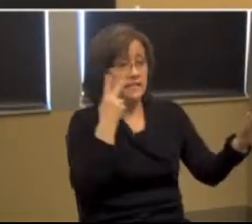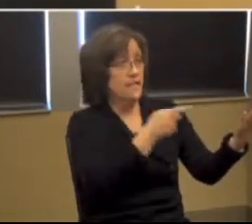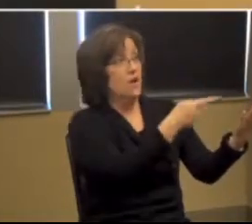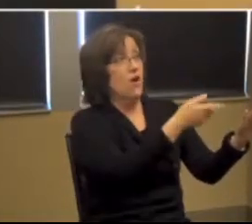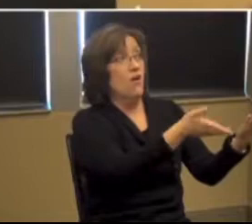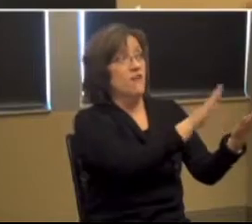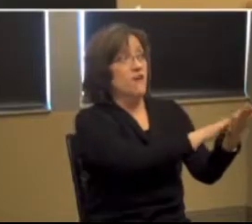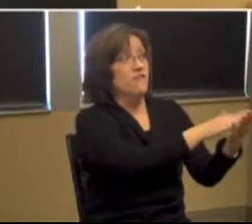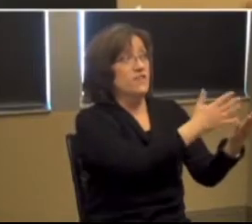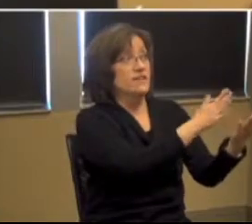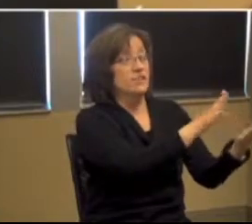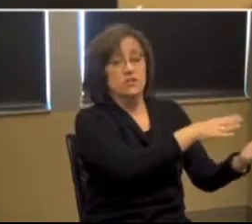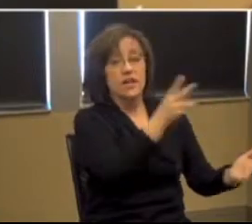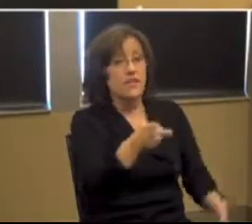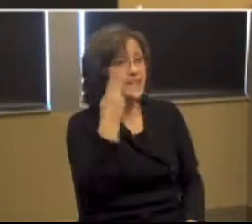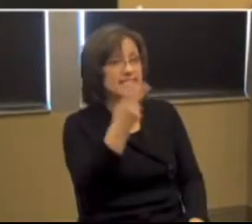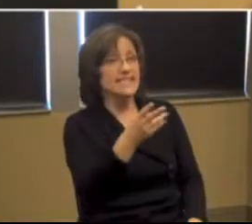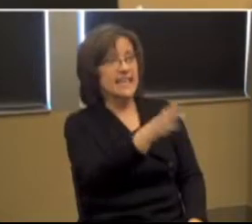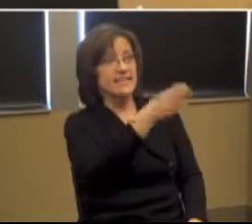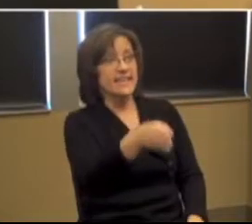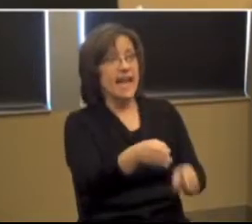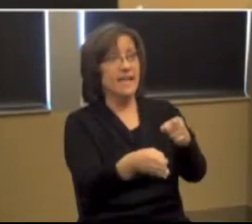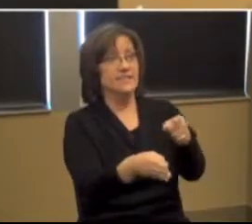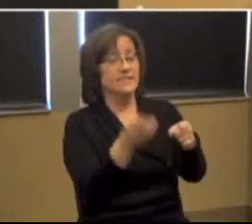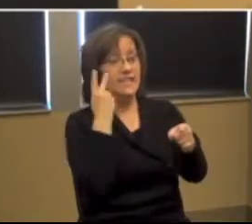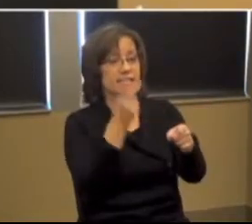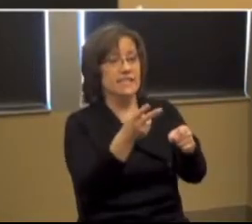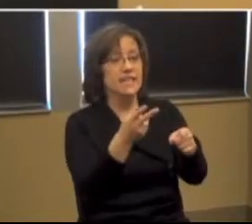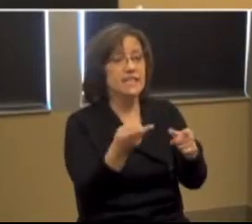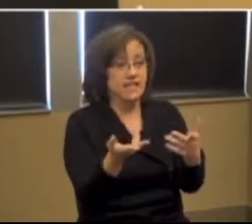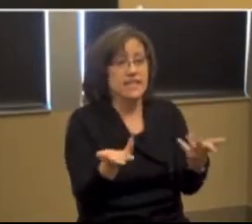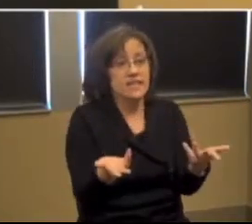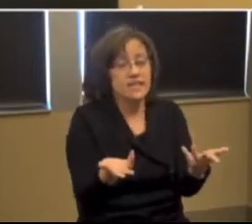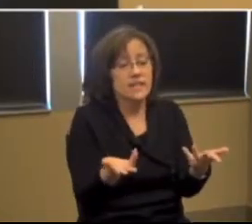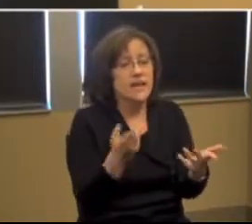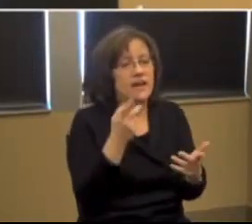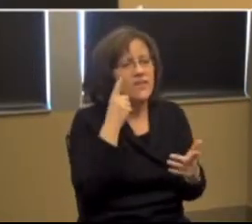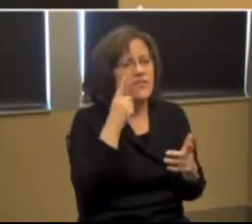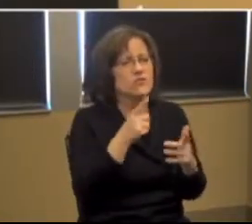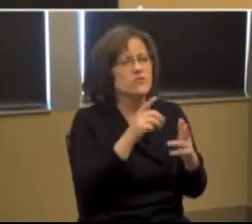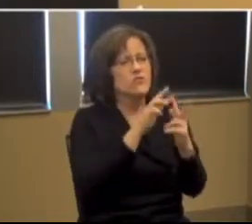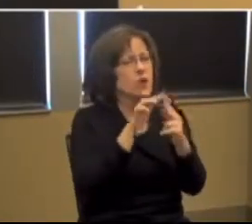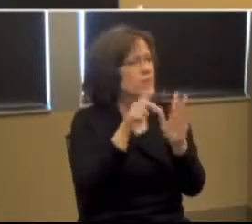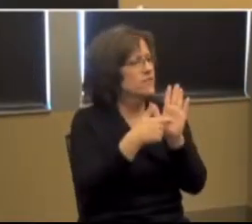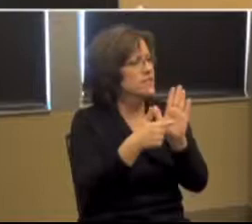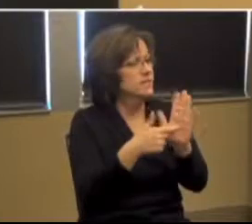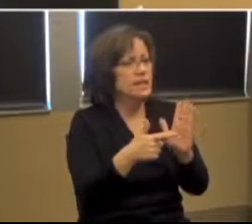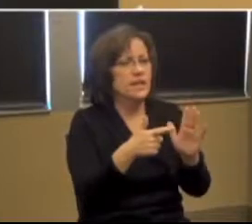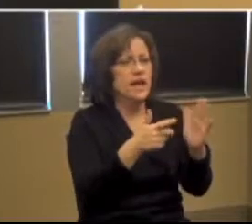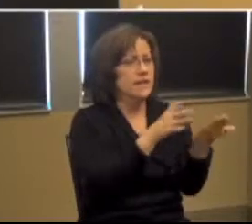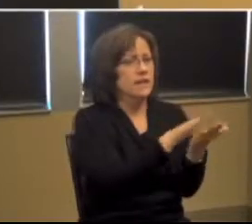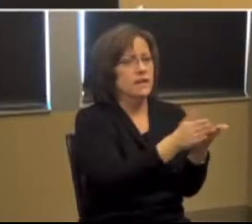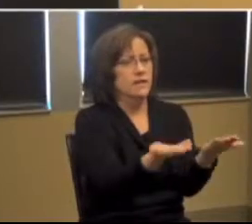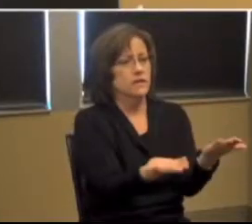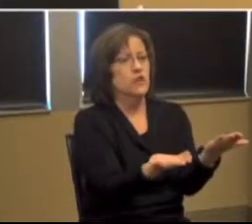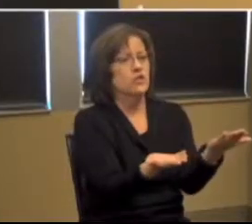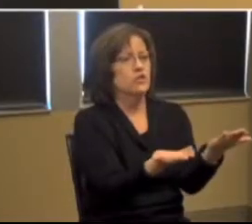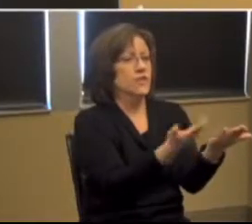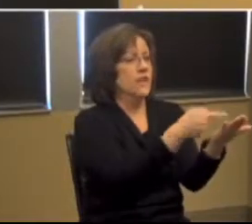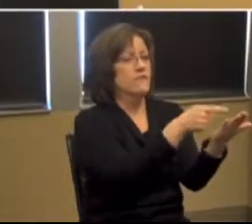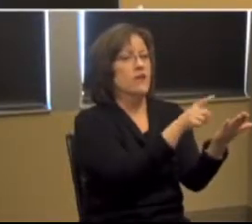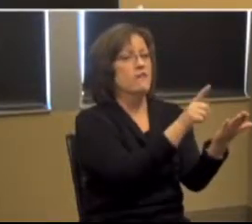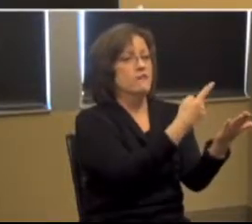and they see what's next. So I think there's a couple of examples in here of what that might look like a little flip over. Like you can take a manila